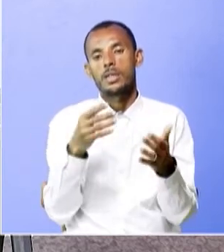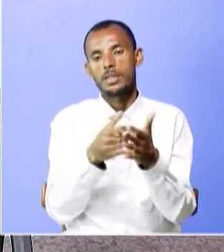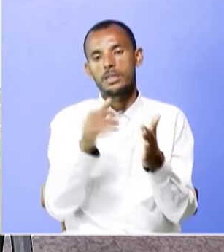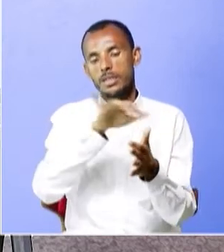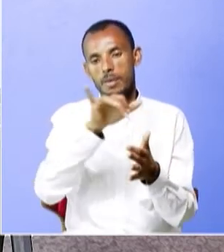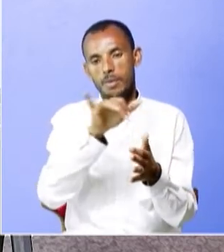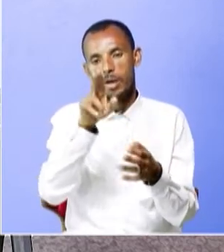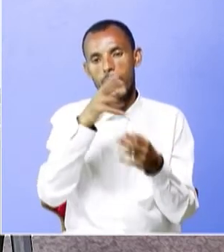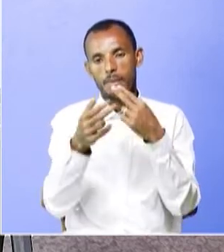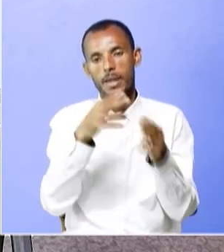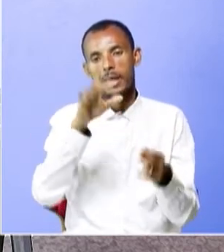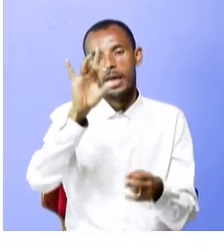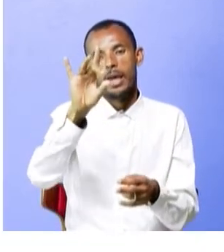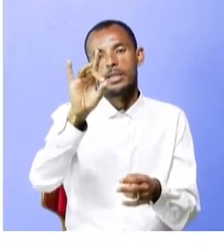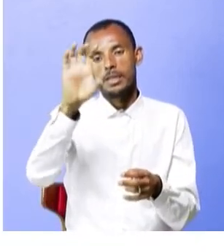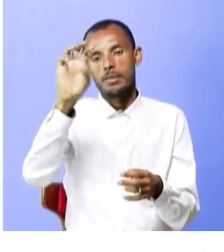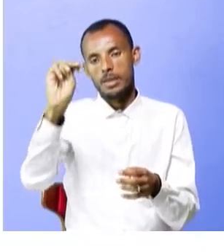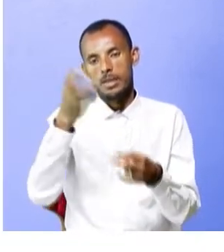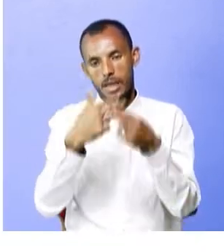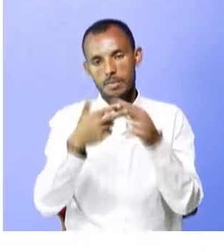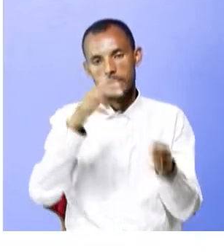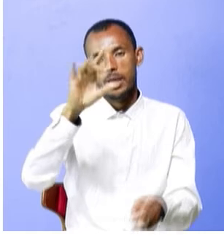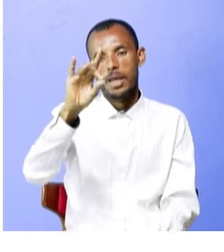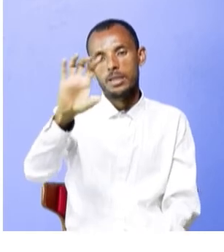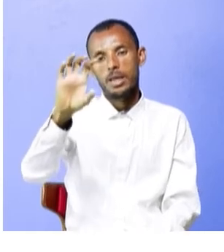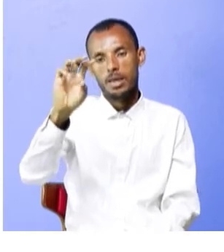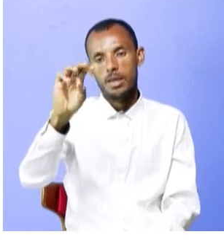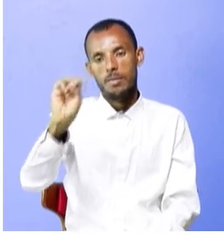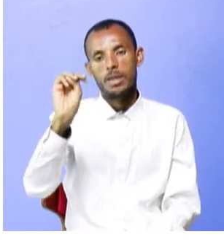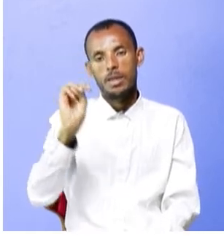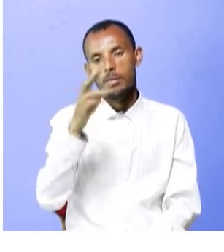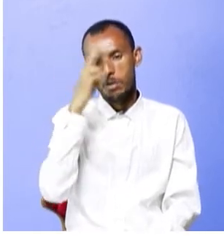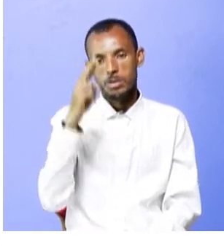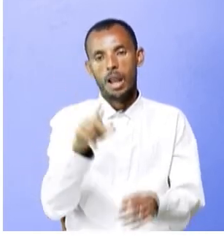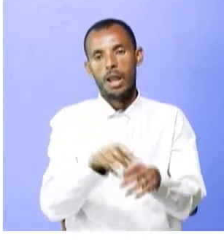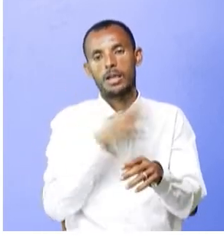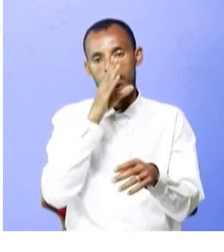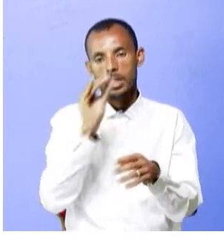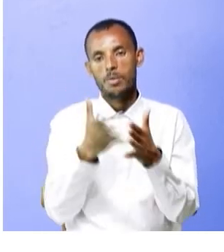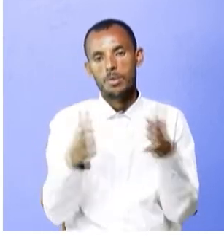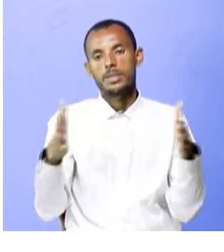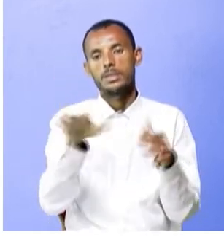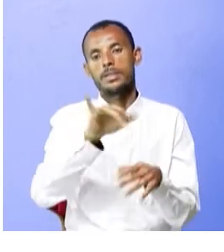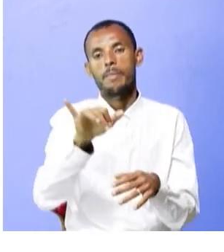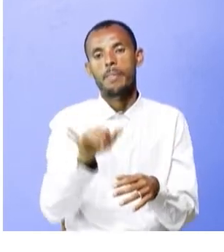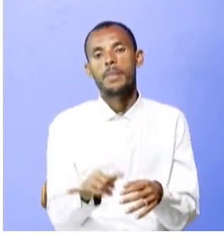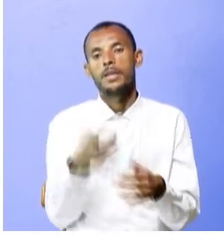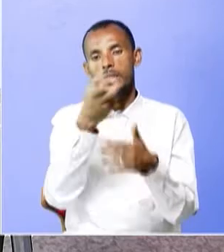can multiply 8 centimeter by 8 centimeter. Okay, so the result